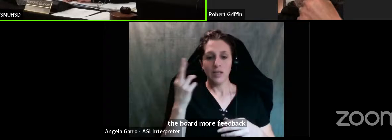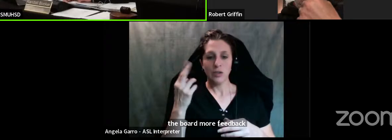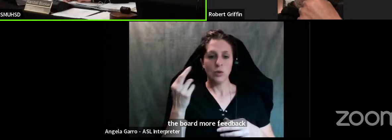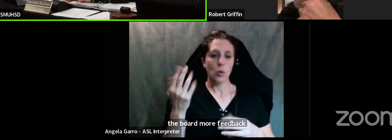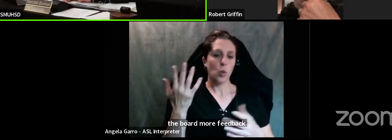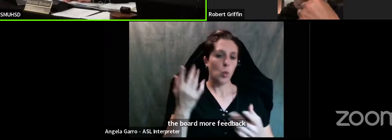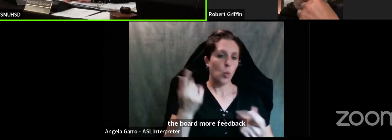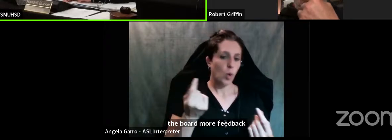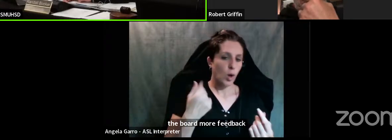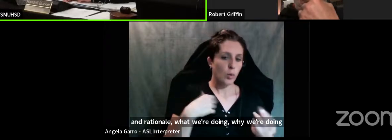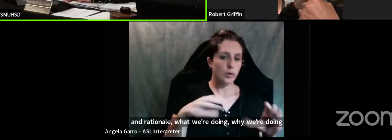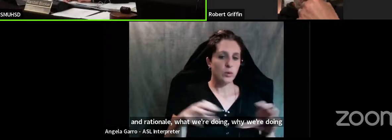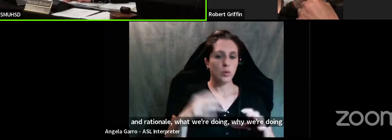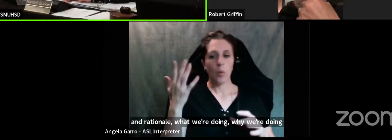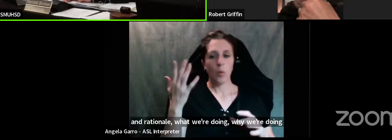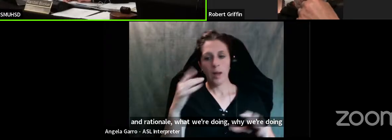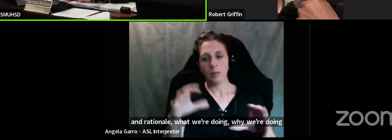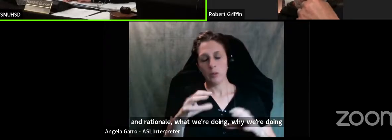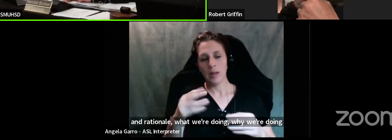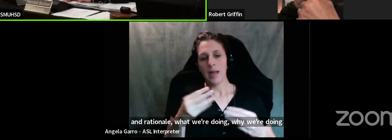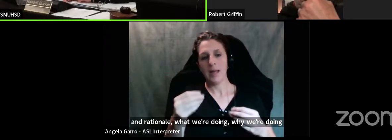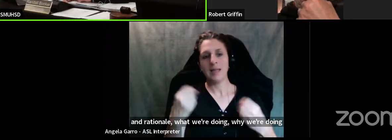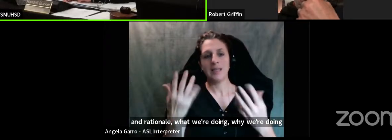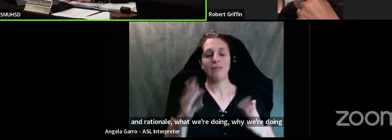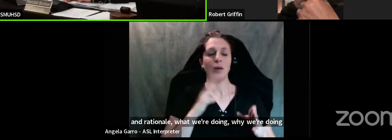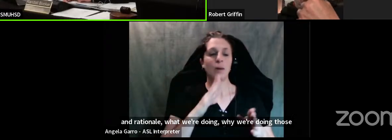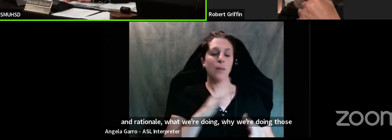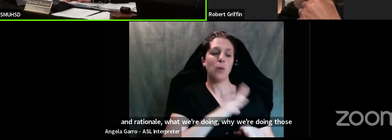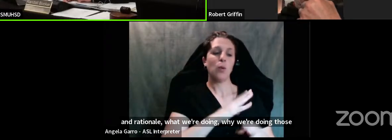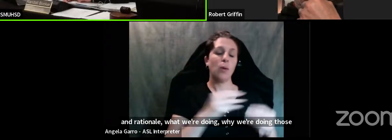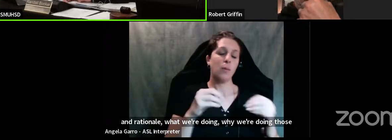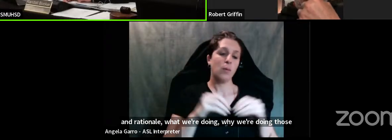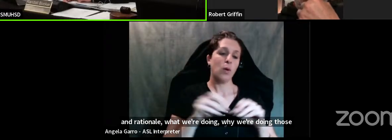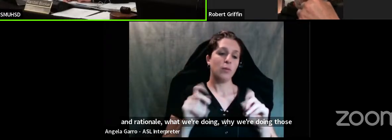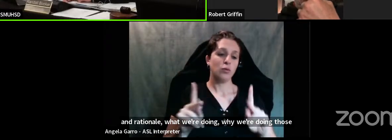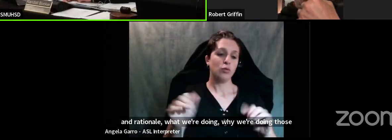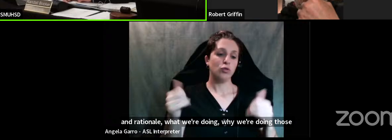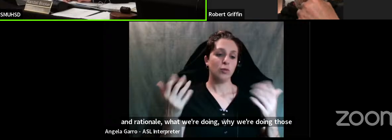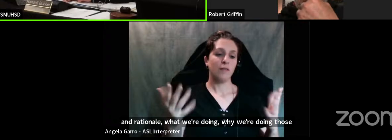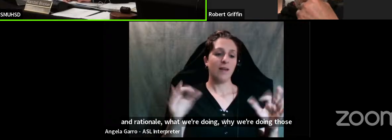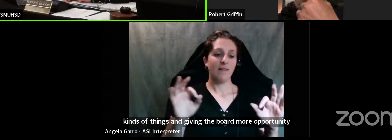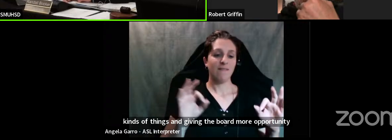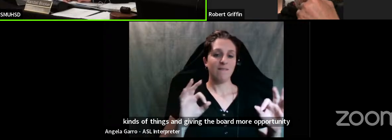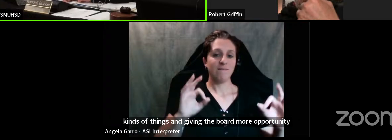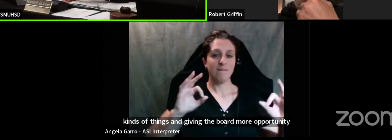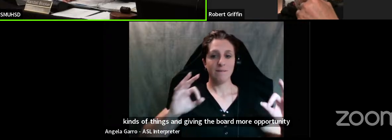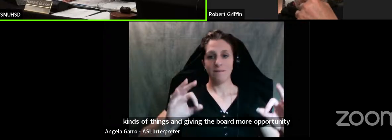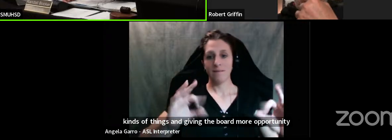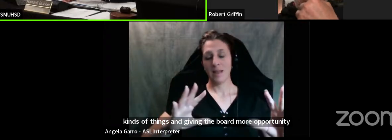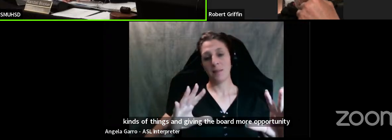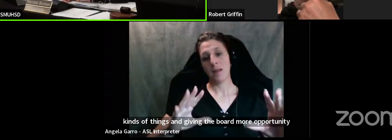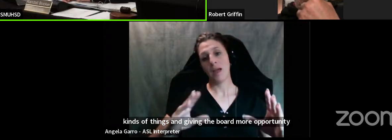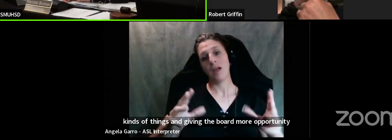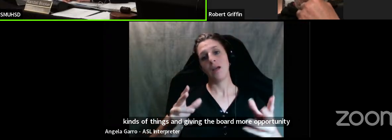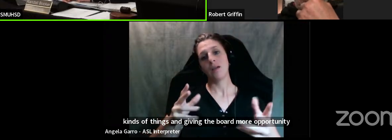doing those kinds of things, and giving the board more opportunity to provide feedback, wrestle, conversation,